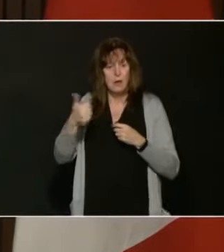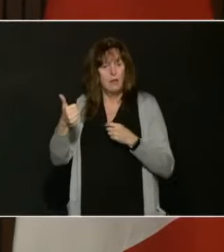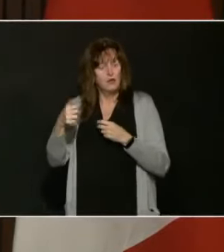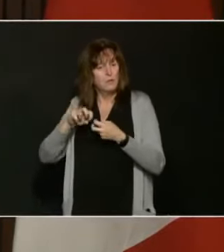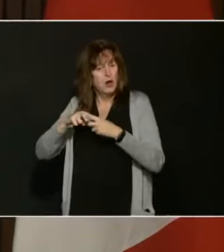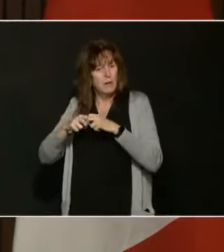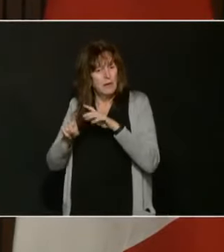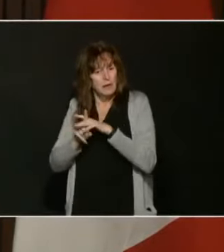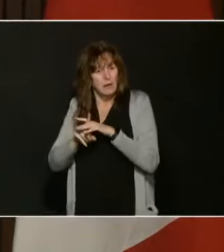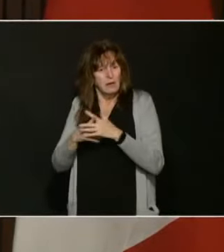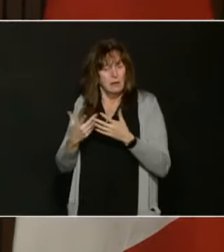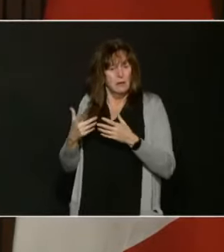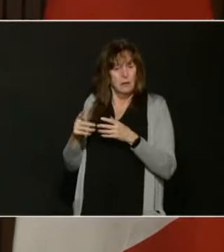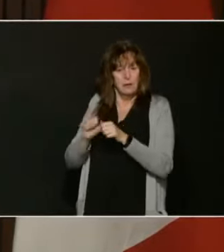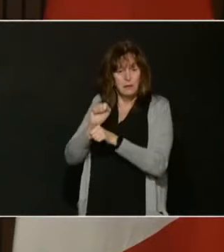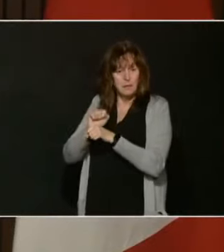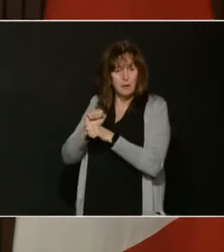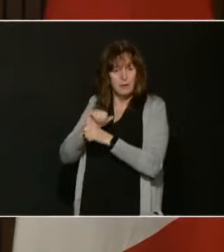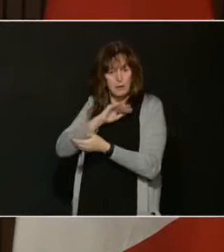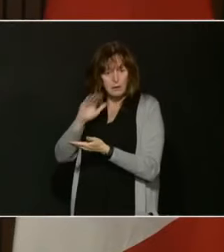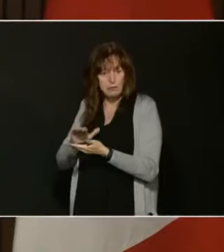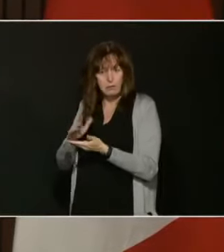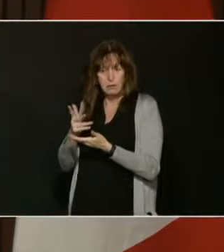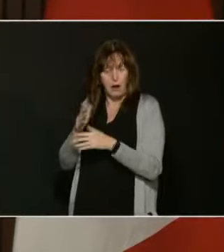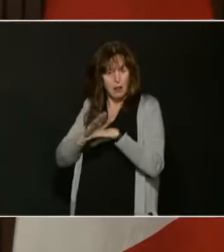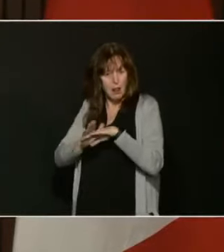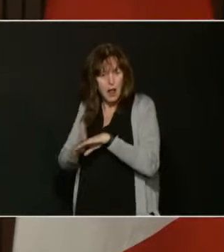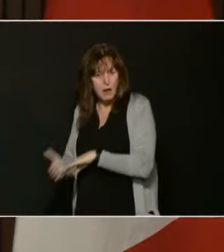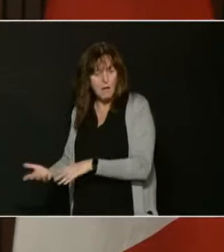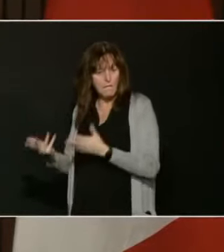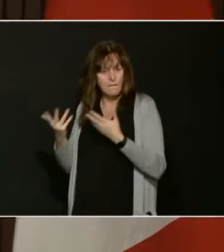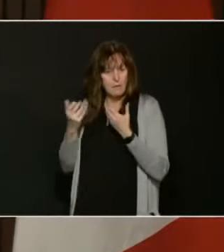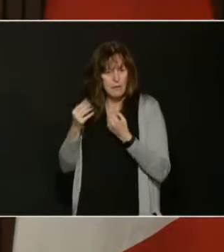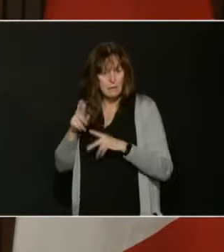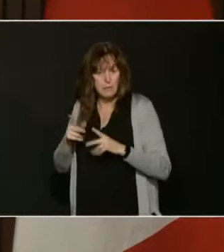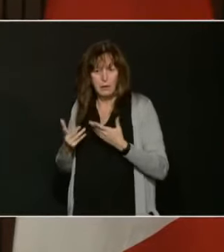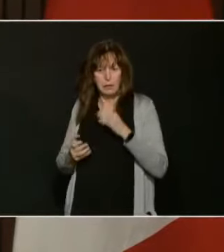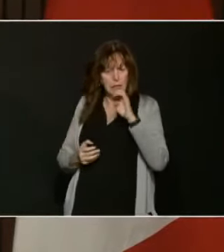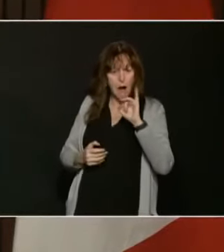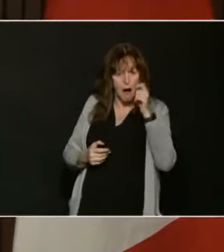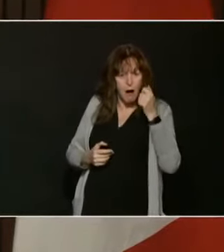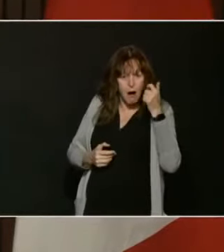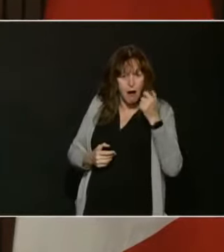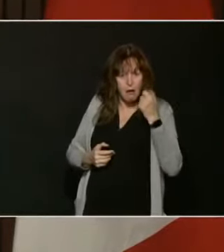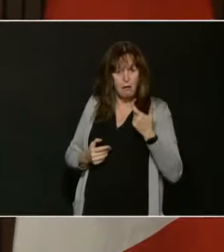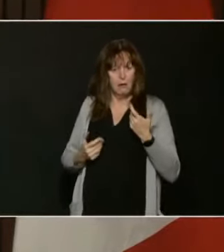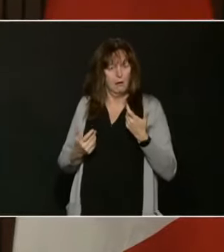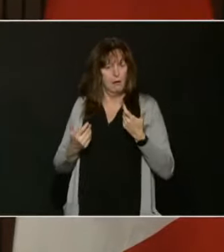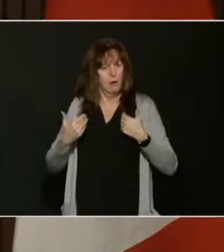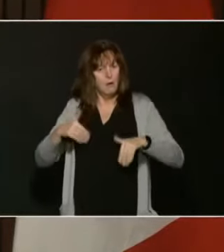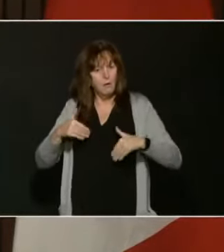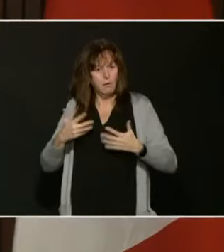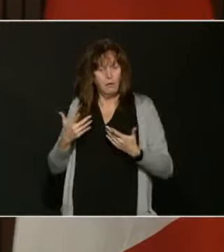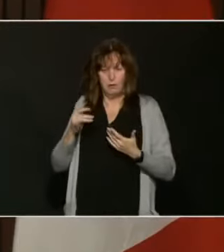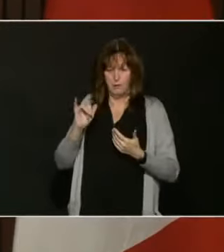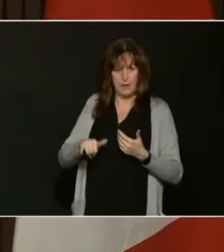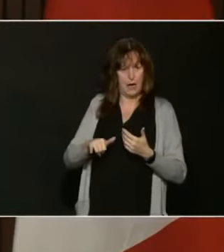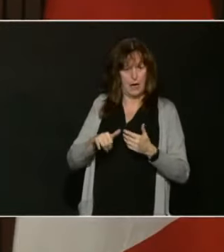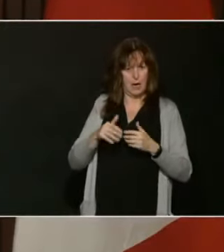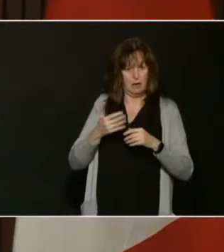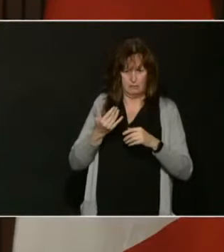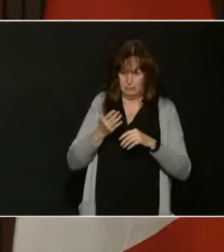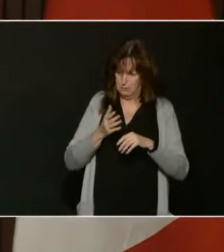a prolonged and substantial surge in the demand for post-pandemic care. Let me be clear. This is not a question of